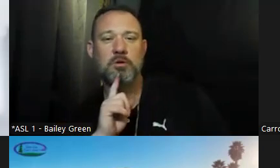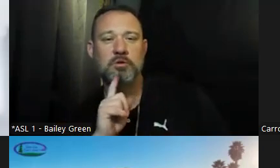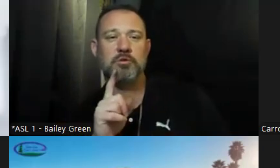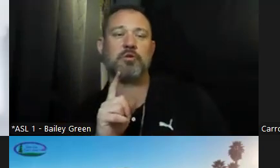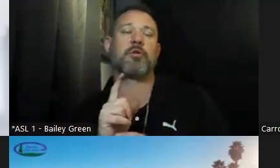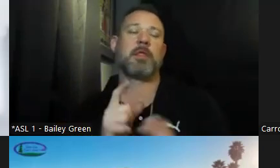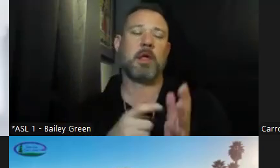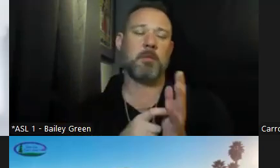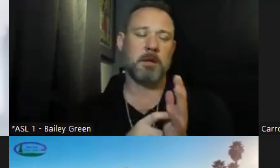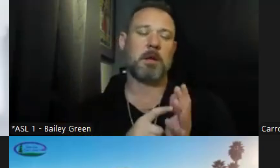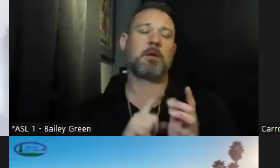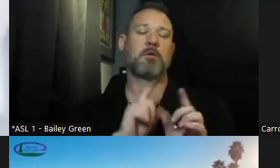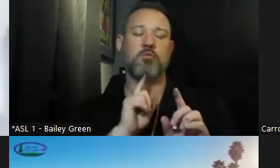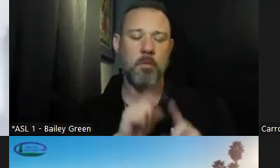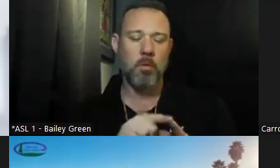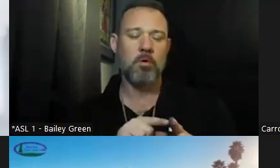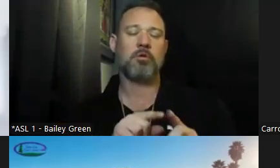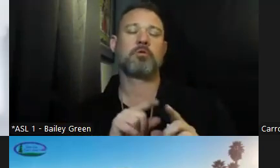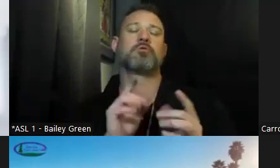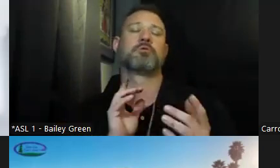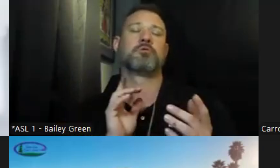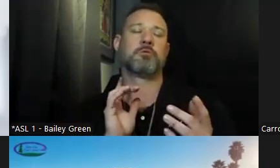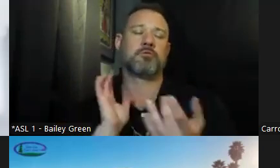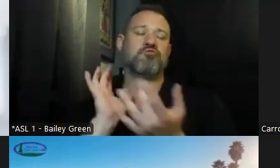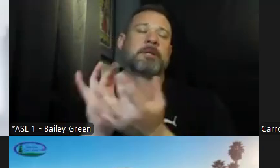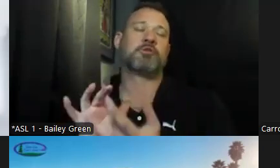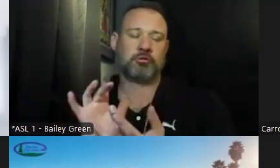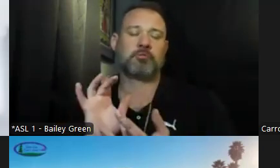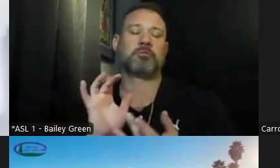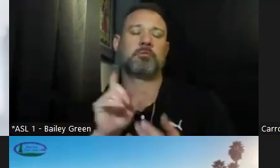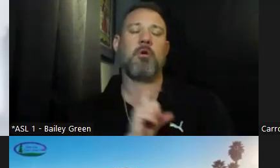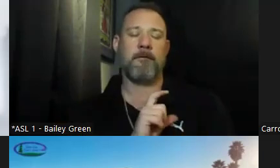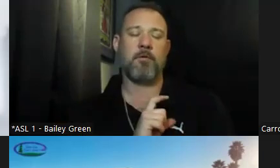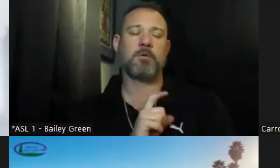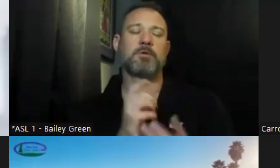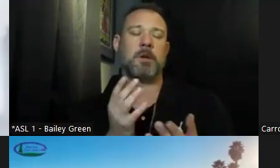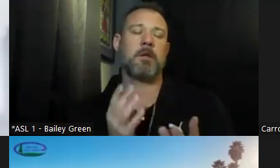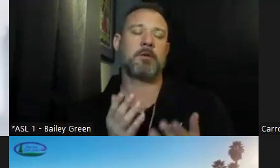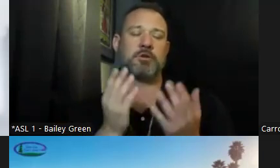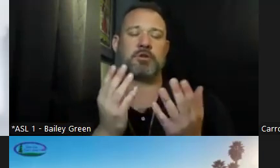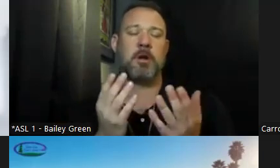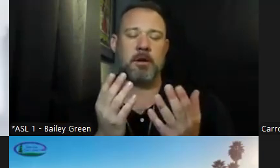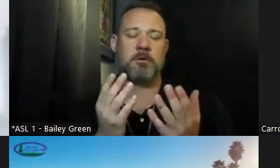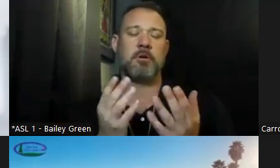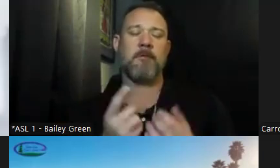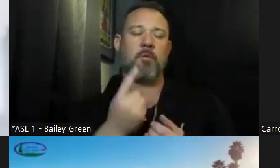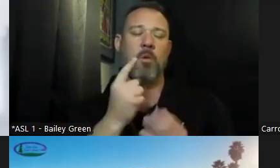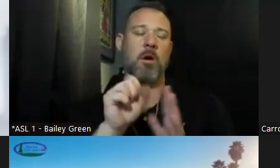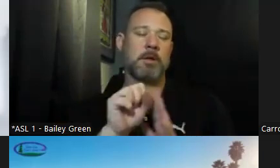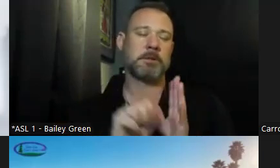mandated reports reach law enforcement, and the suggestion of one